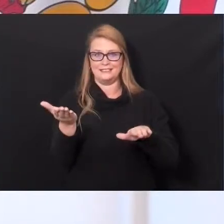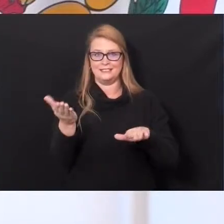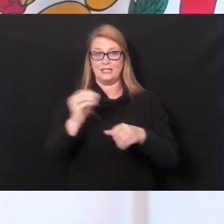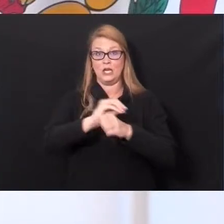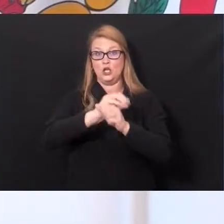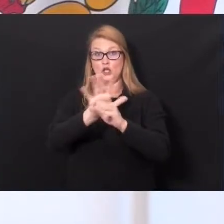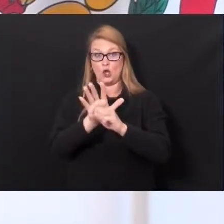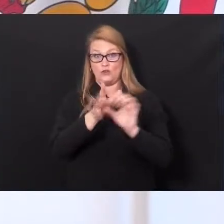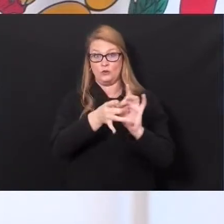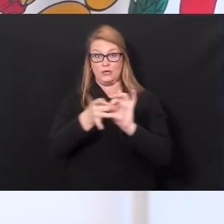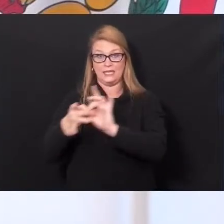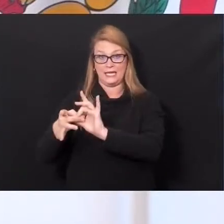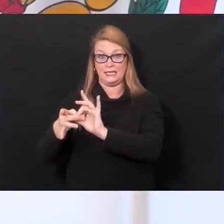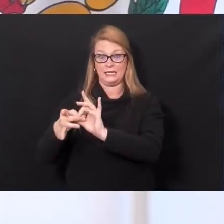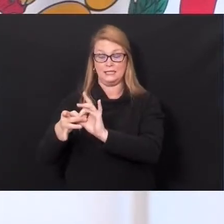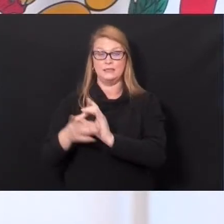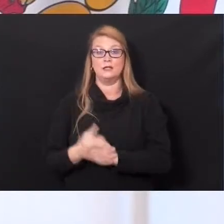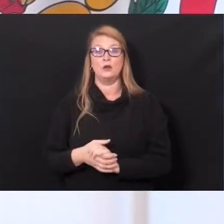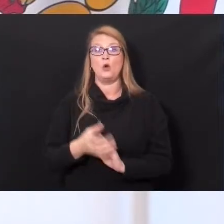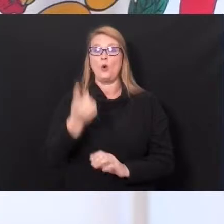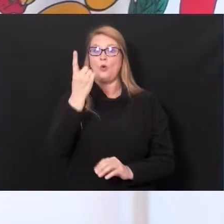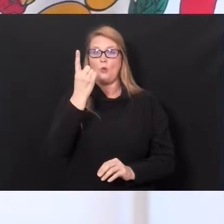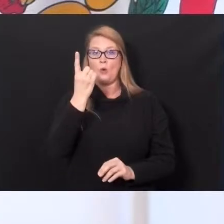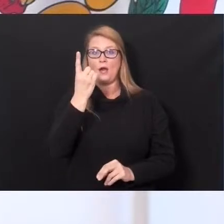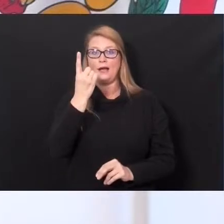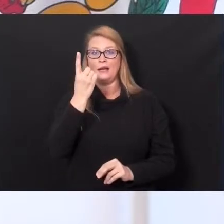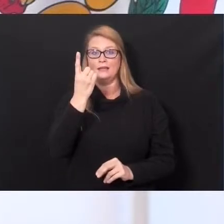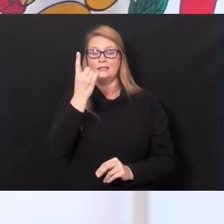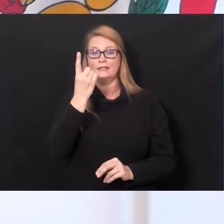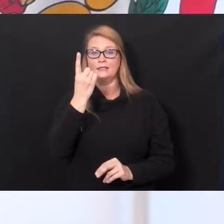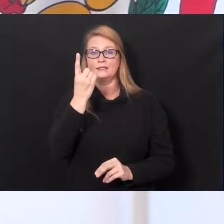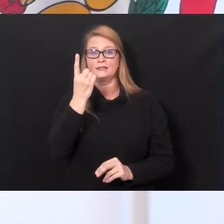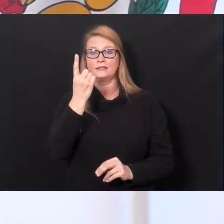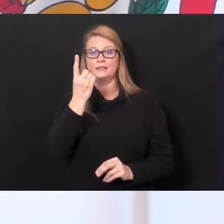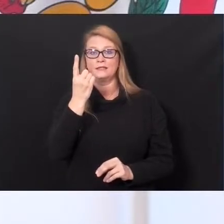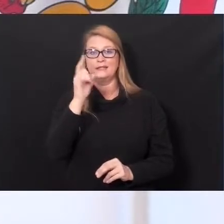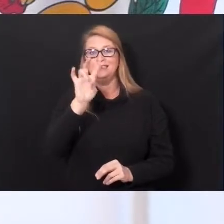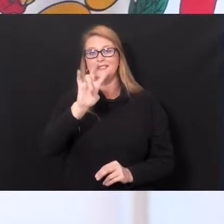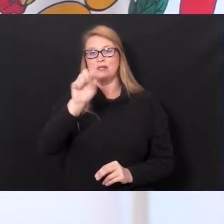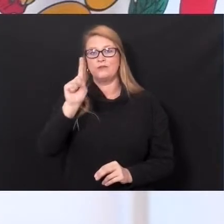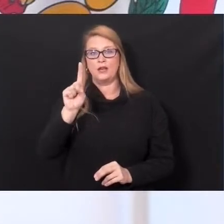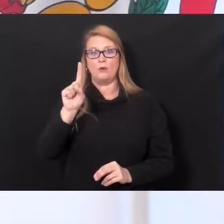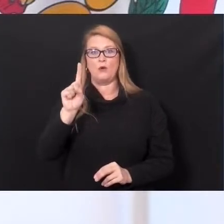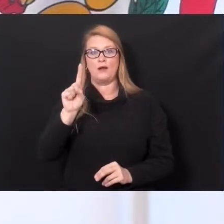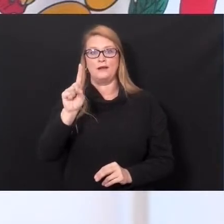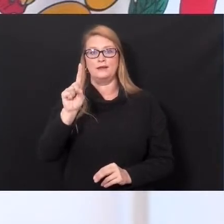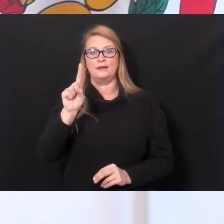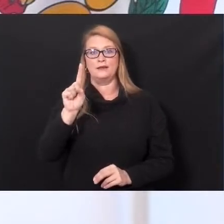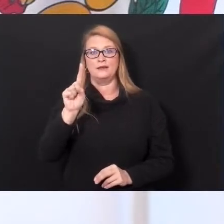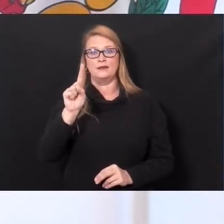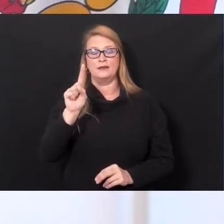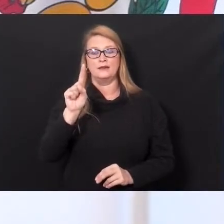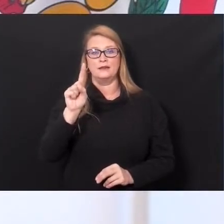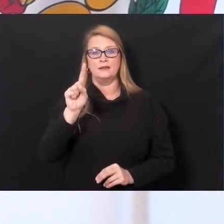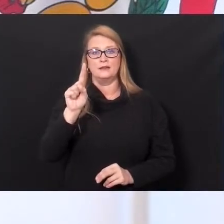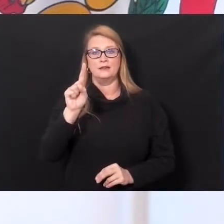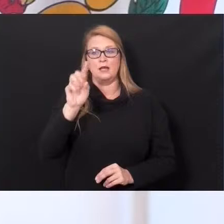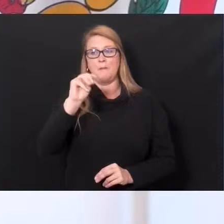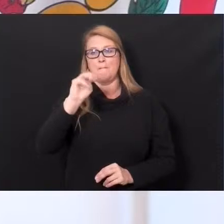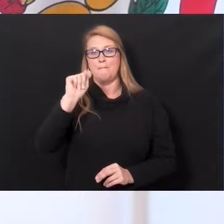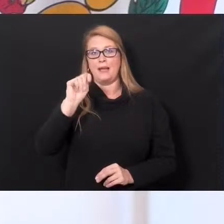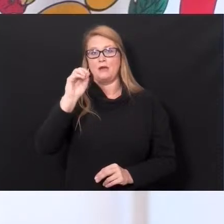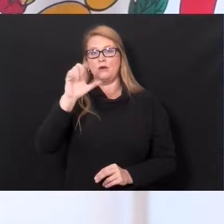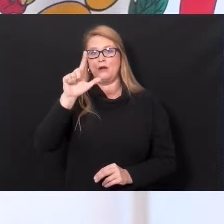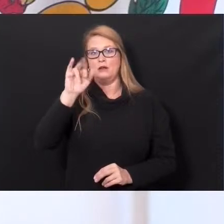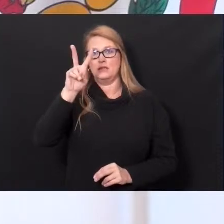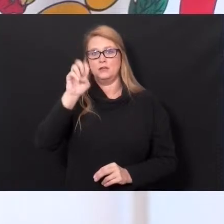COVID related. One is a 71-year-old Mount Olive